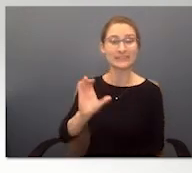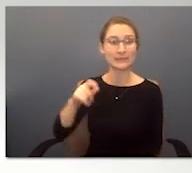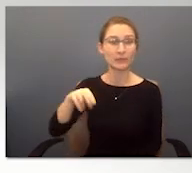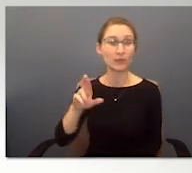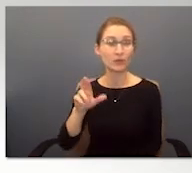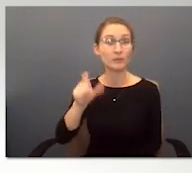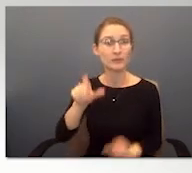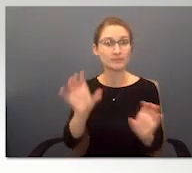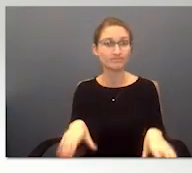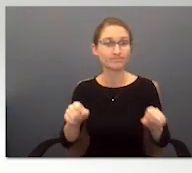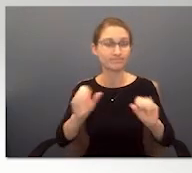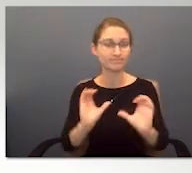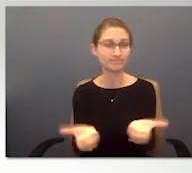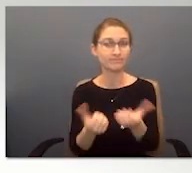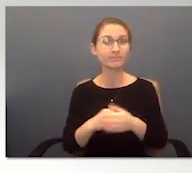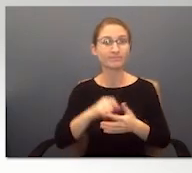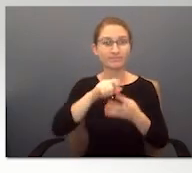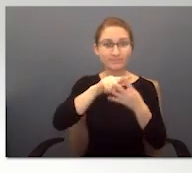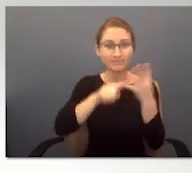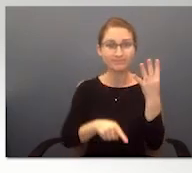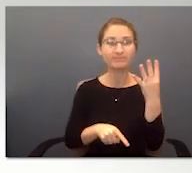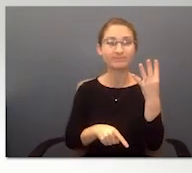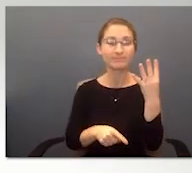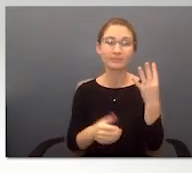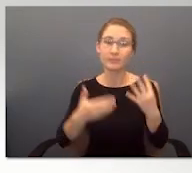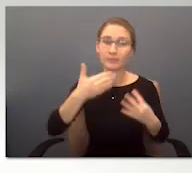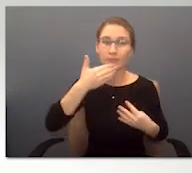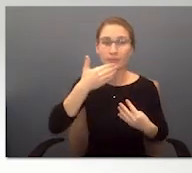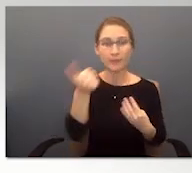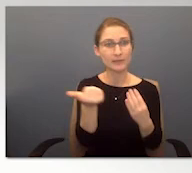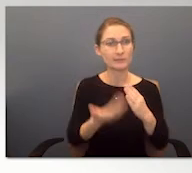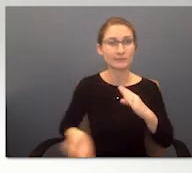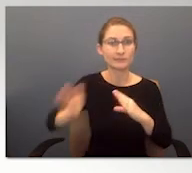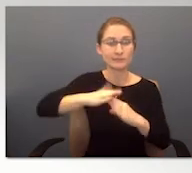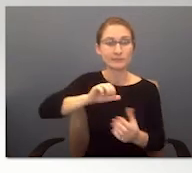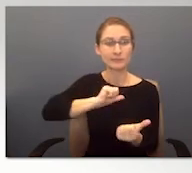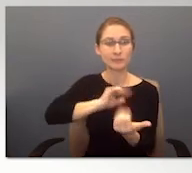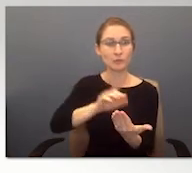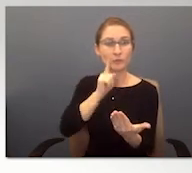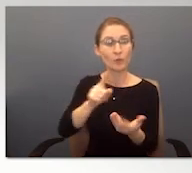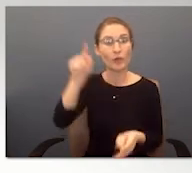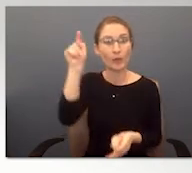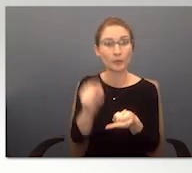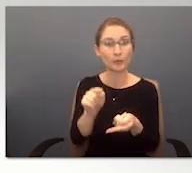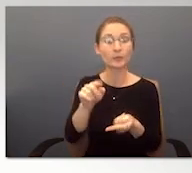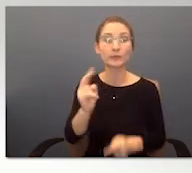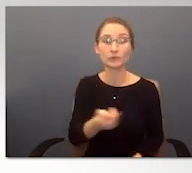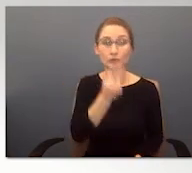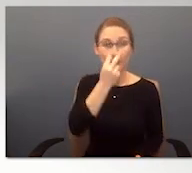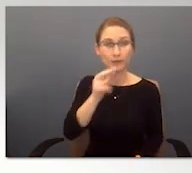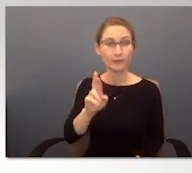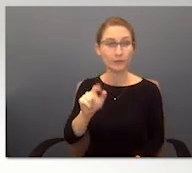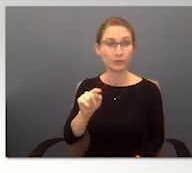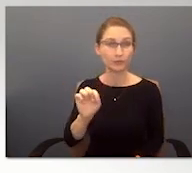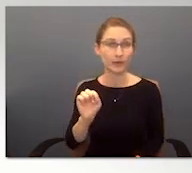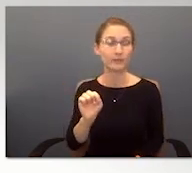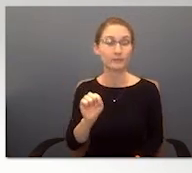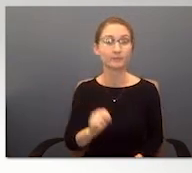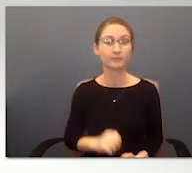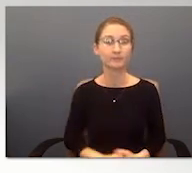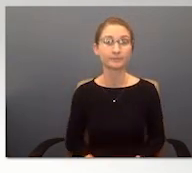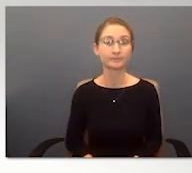The PSAs that we're developing and using, which you'll see on PBS Kids and NPR, really focus on